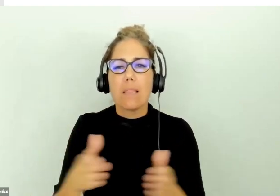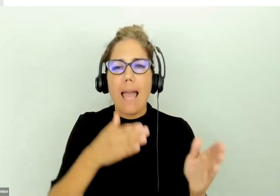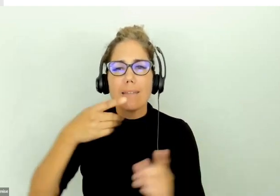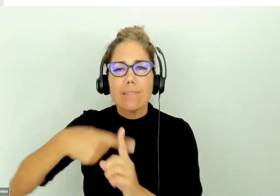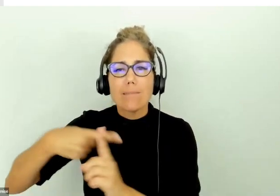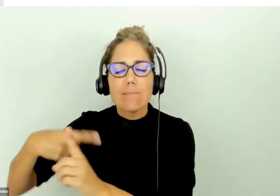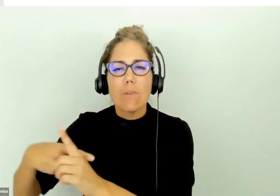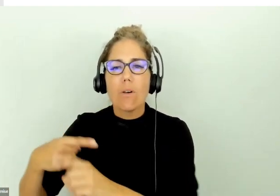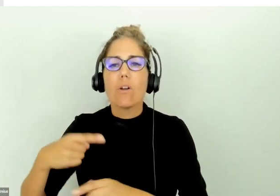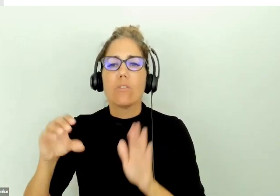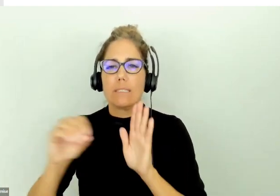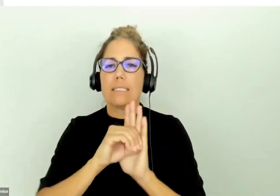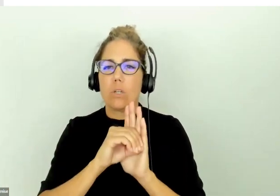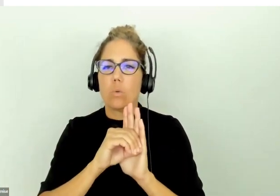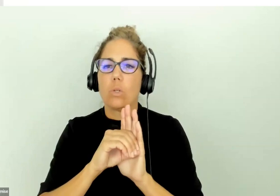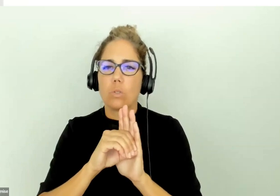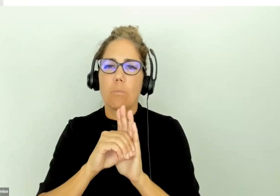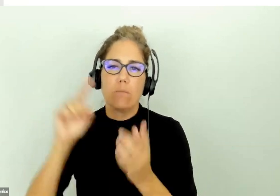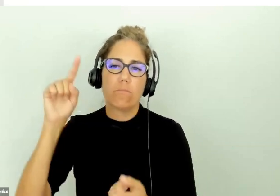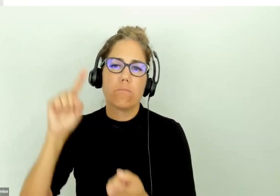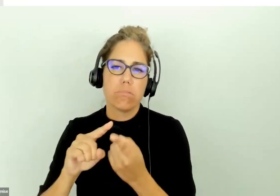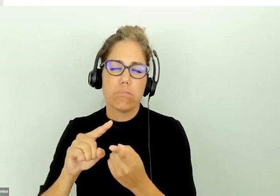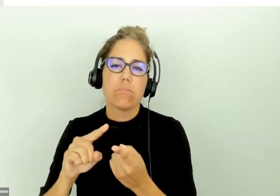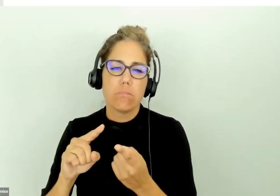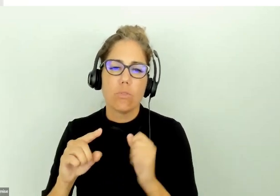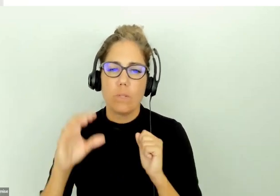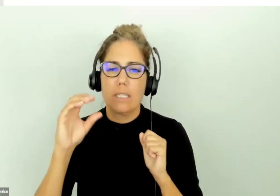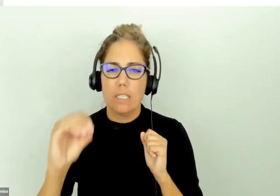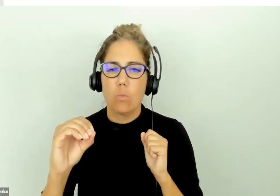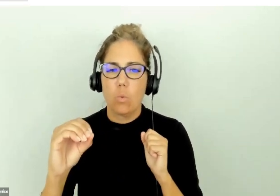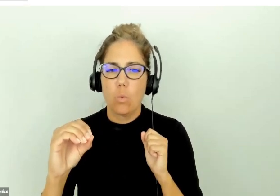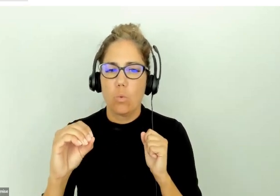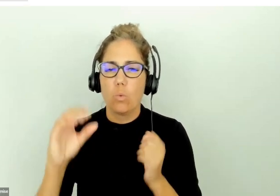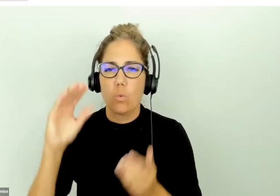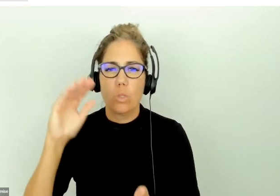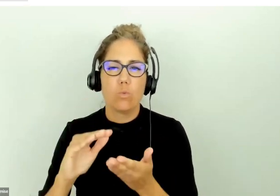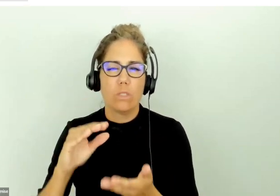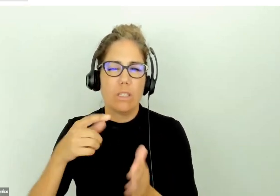it's reducing the overall cost sharing for prescriptions.